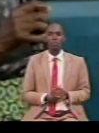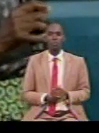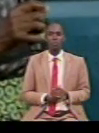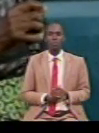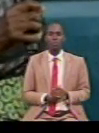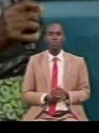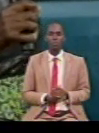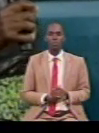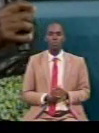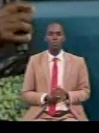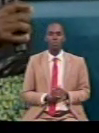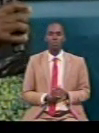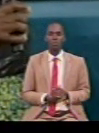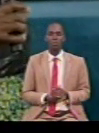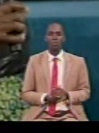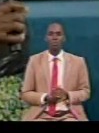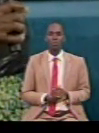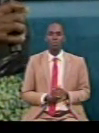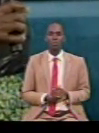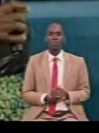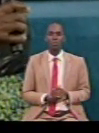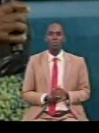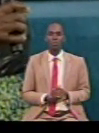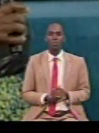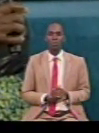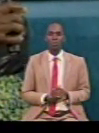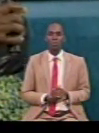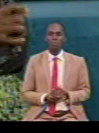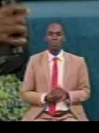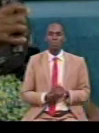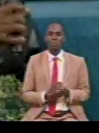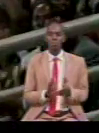Two weeks. Oh, can we put our hands together for the Lord?